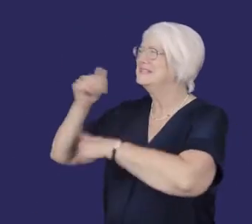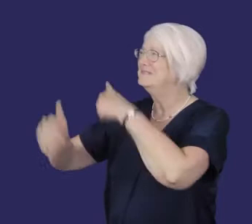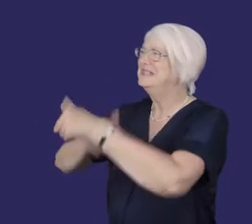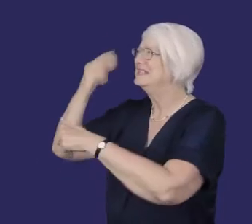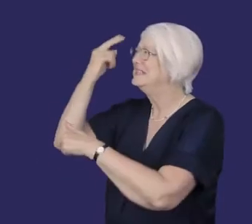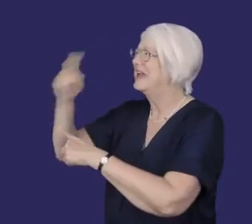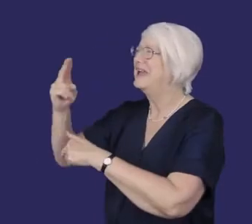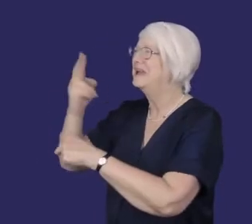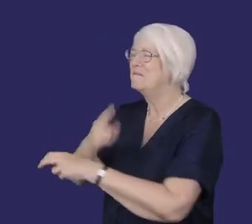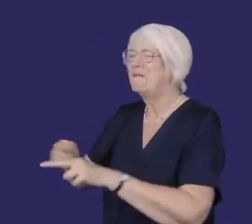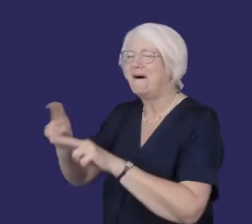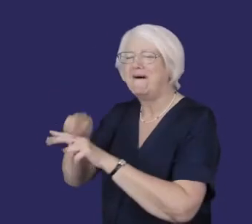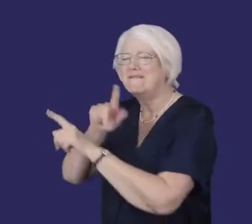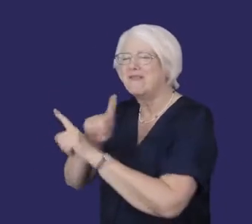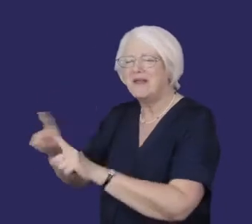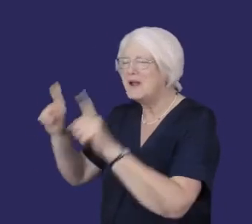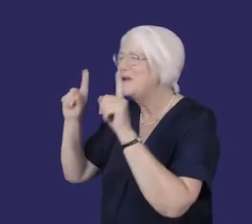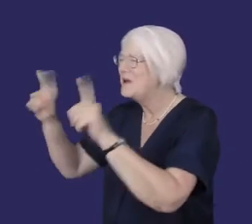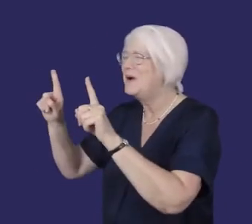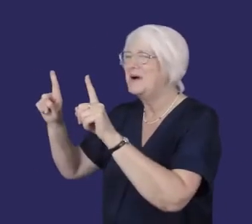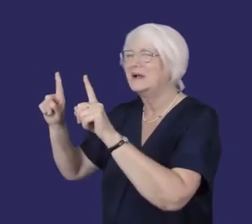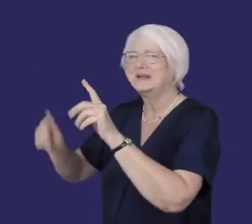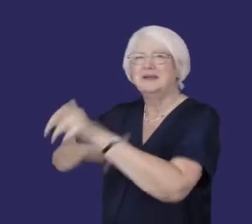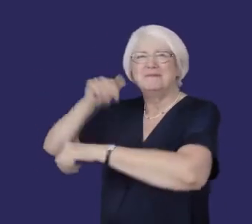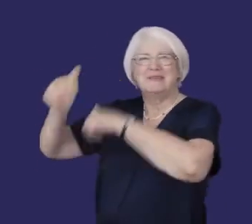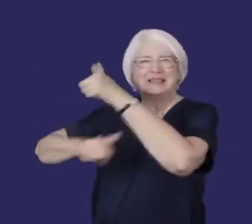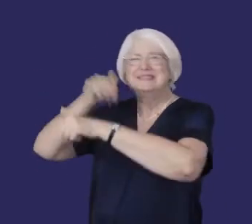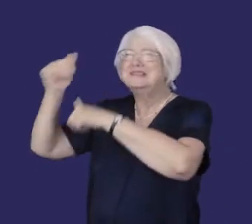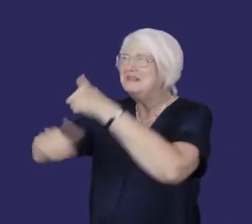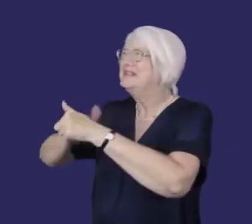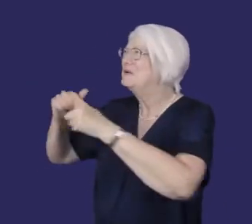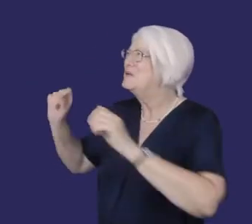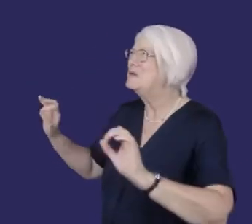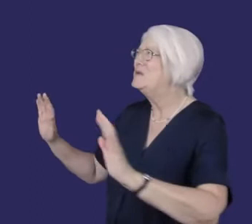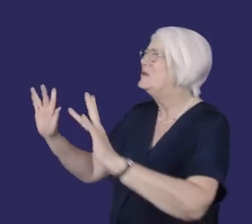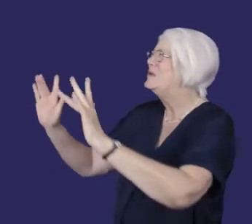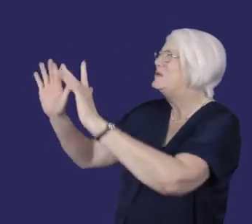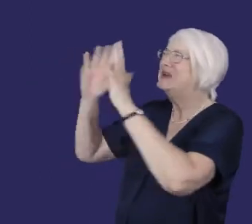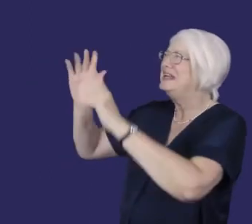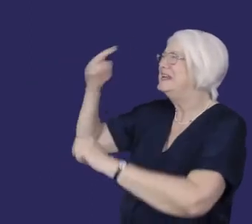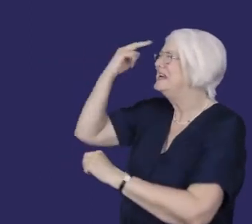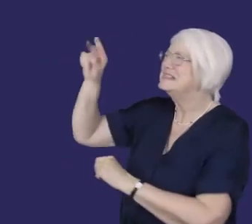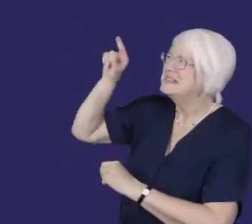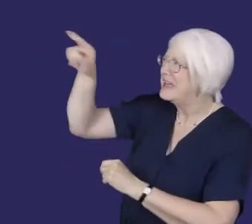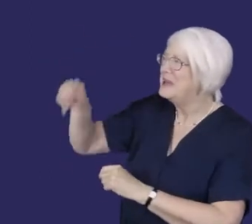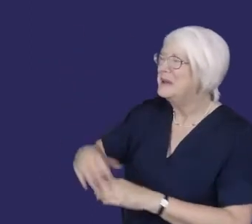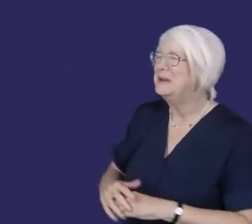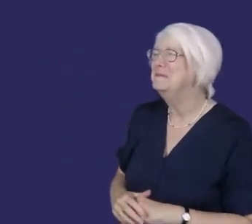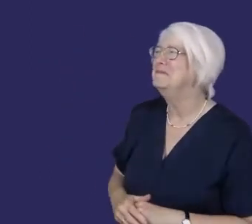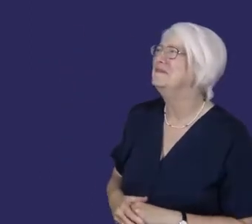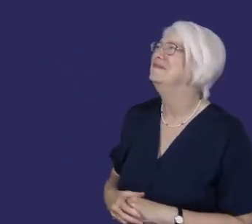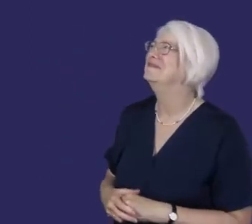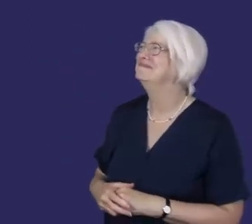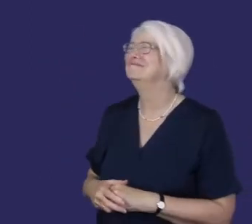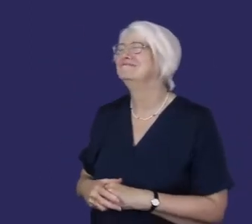Blessed be the name of the Lord. Blessed be your glorious name.